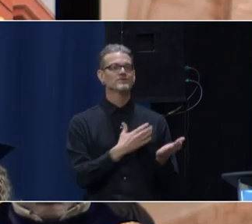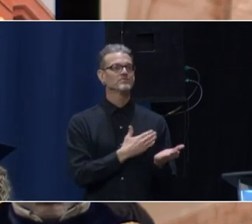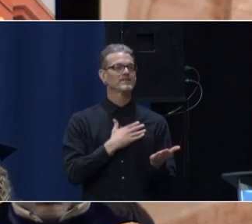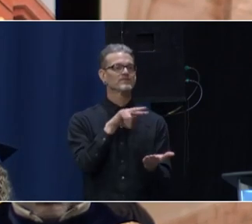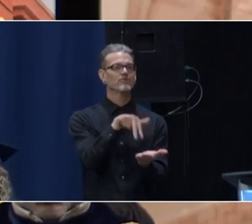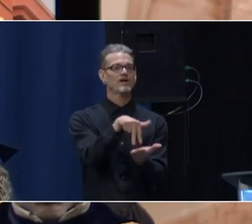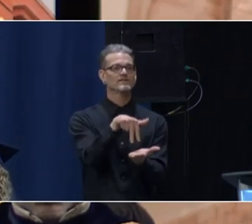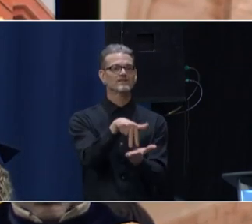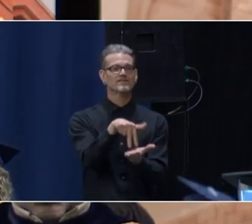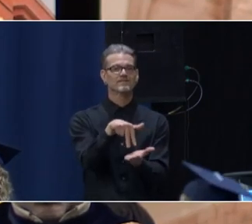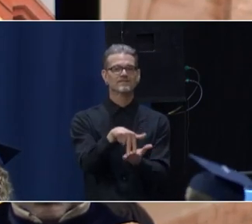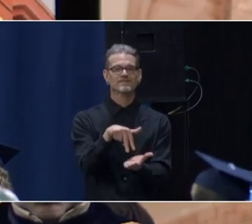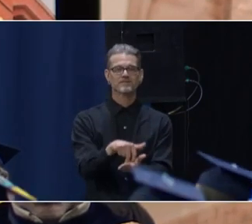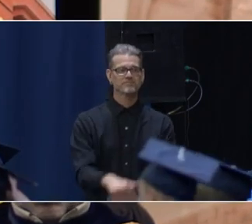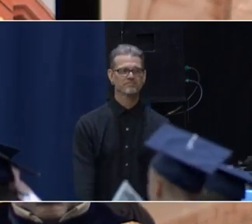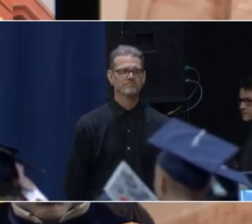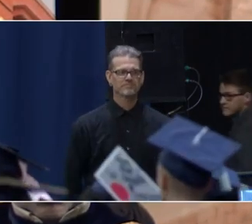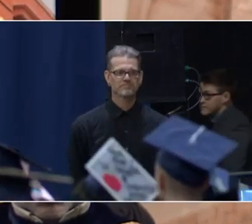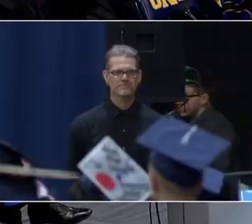rise.